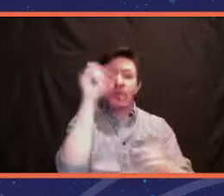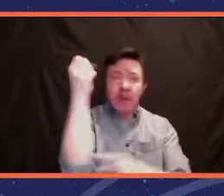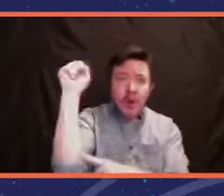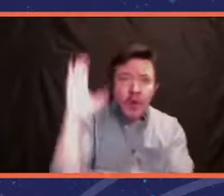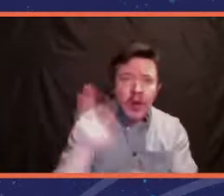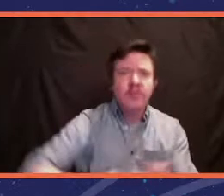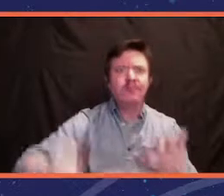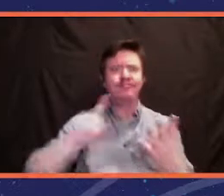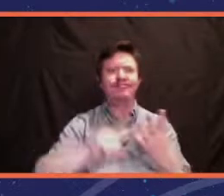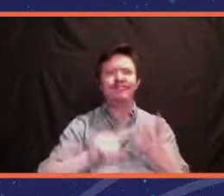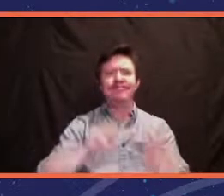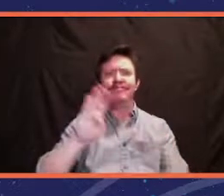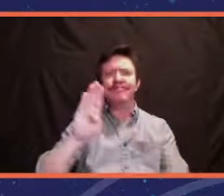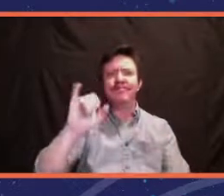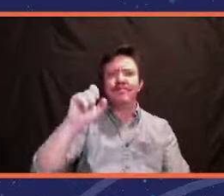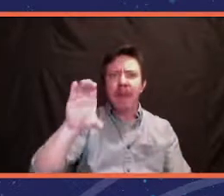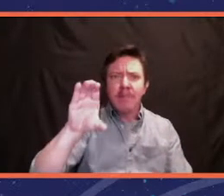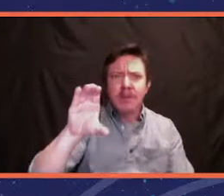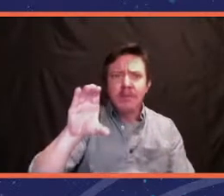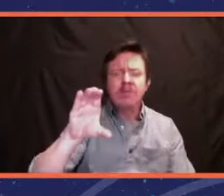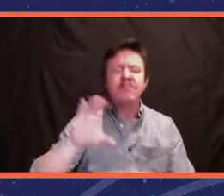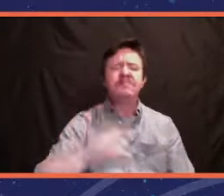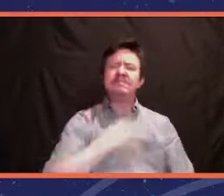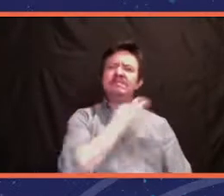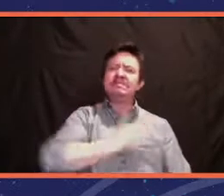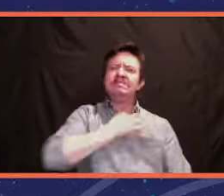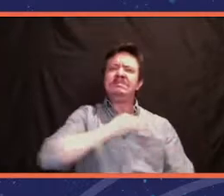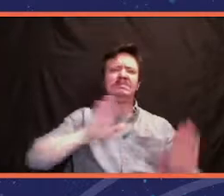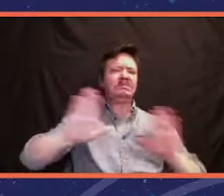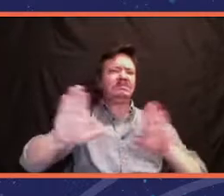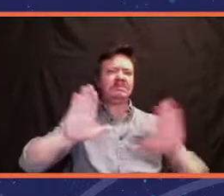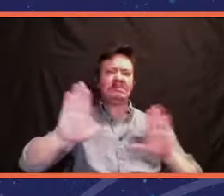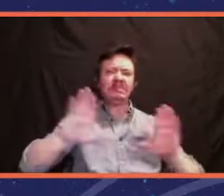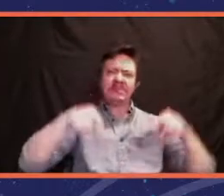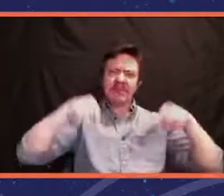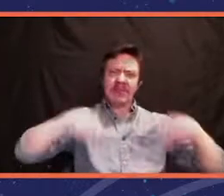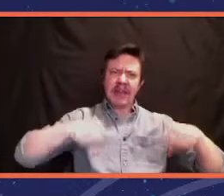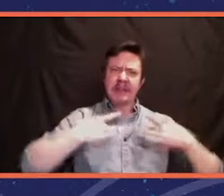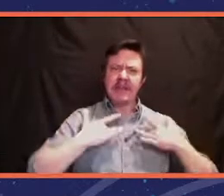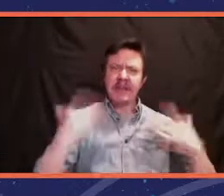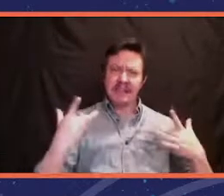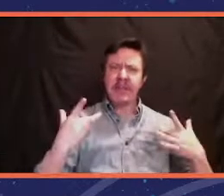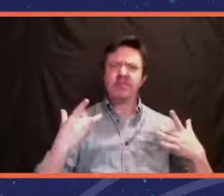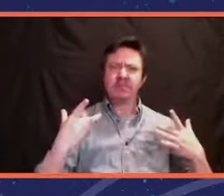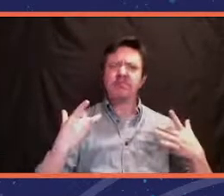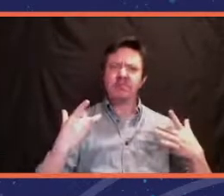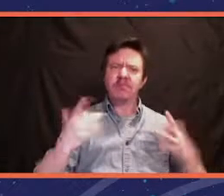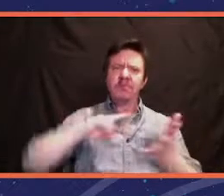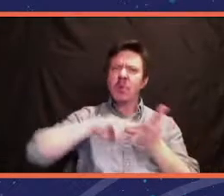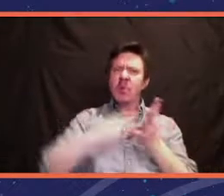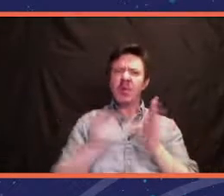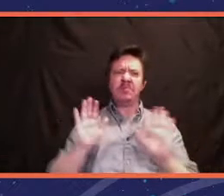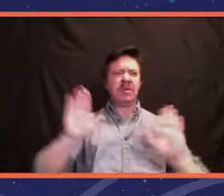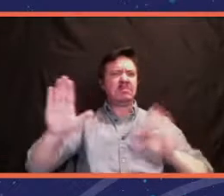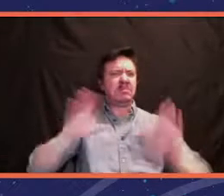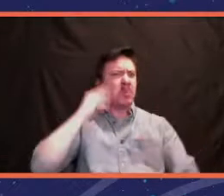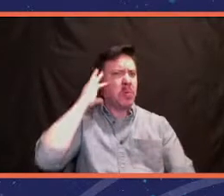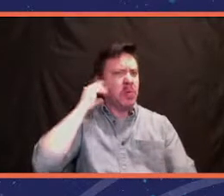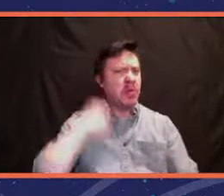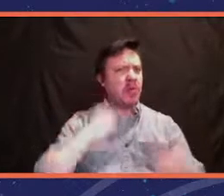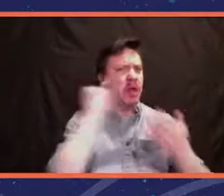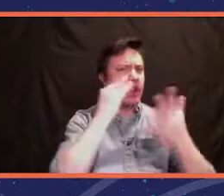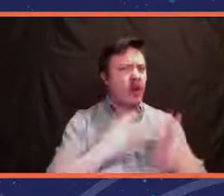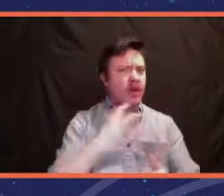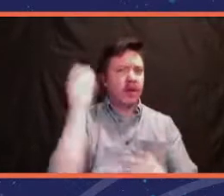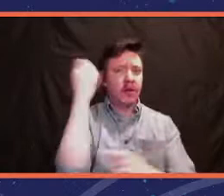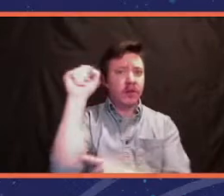really want to hear, what did Creative Wildfire mean to you, as specifically as an artist and as a mover? Is it okay if we start with you,